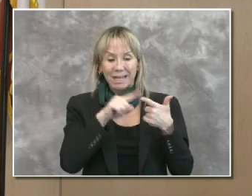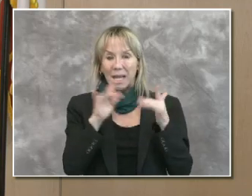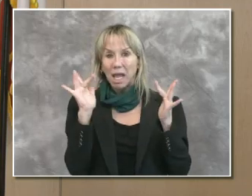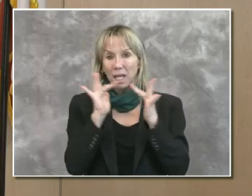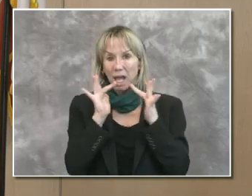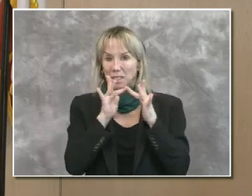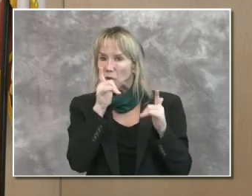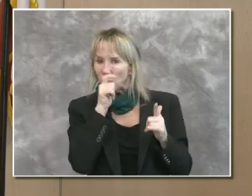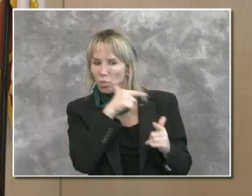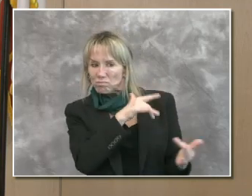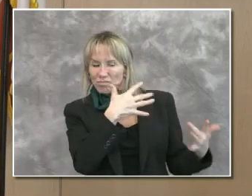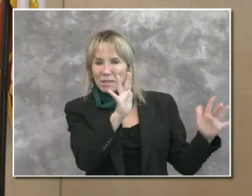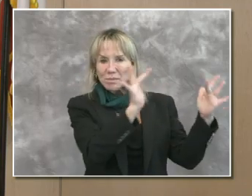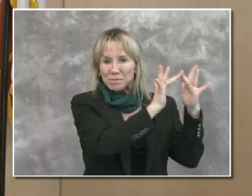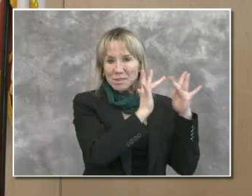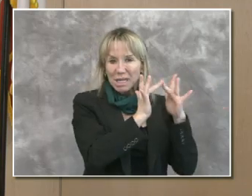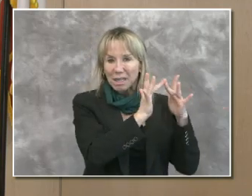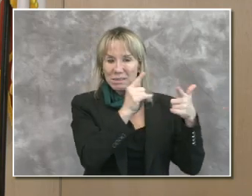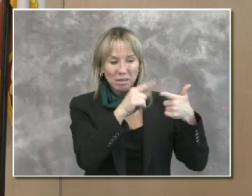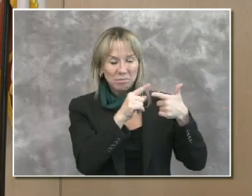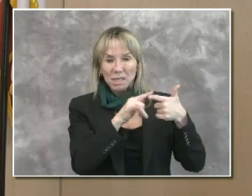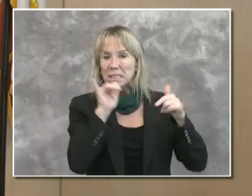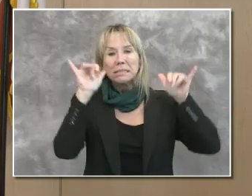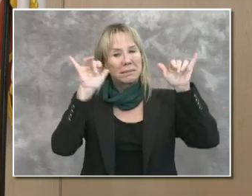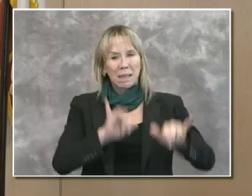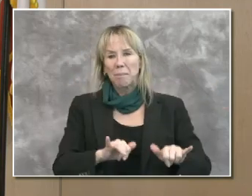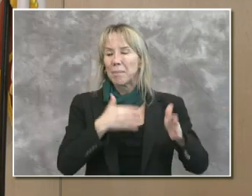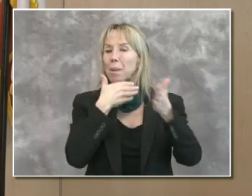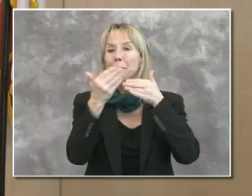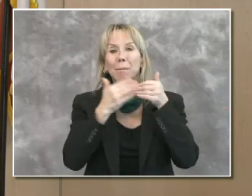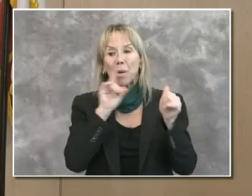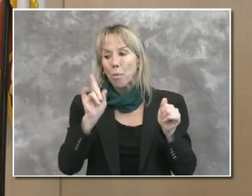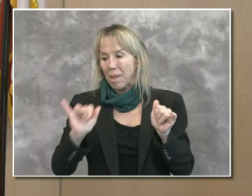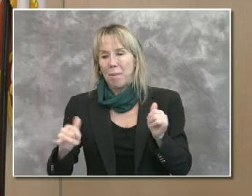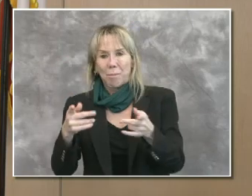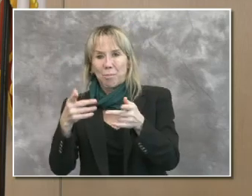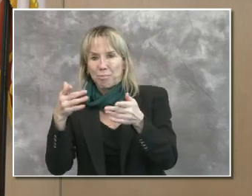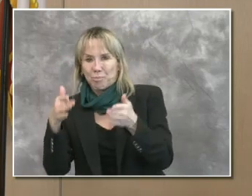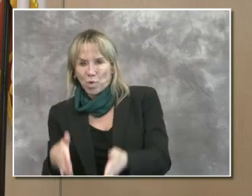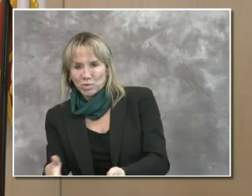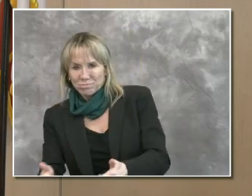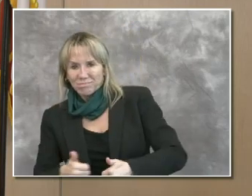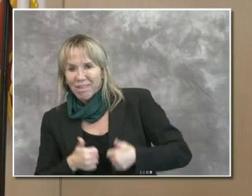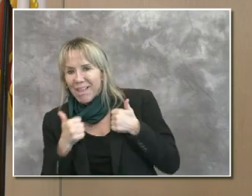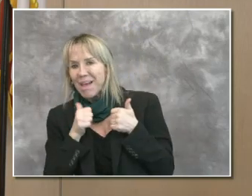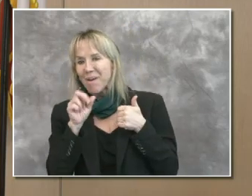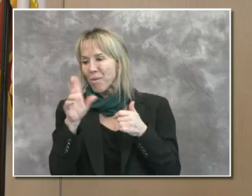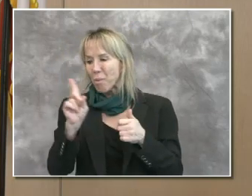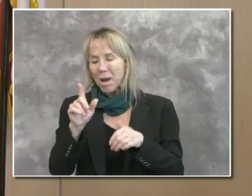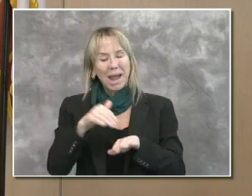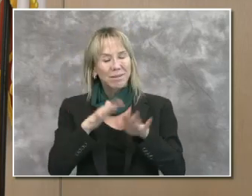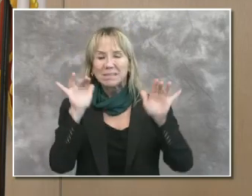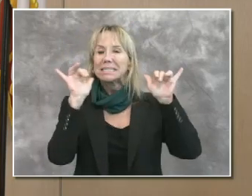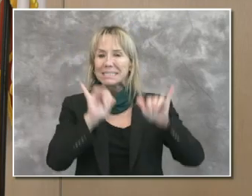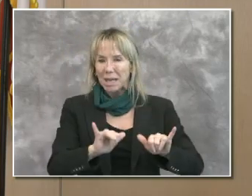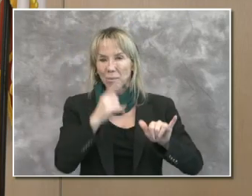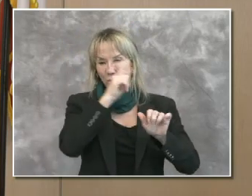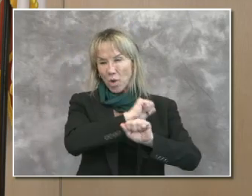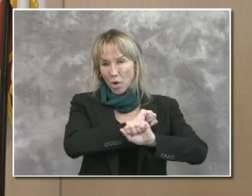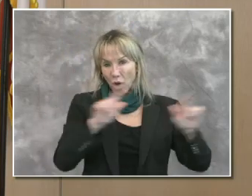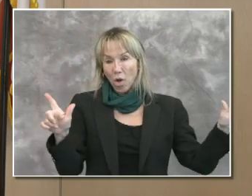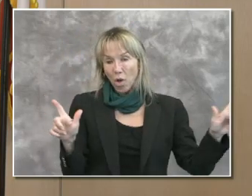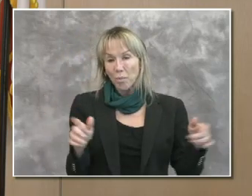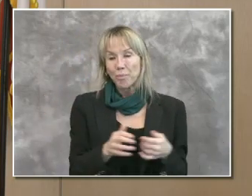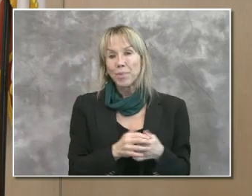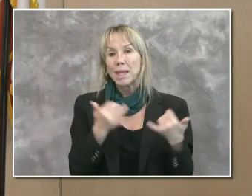process does not change no matter what the setting, particularly now that during COVID-19 with homeless